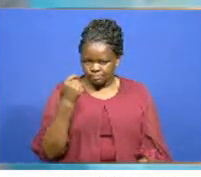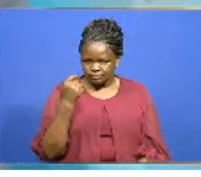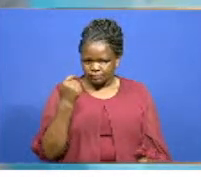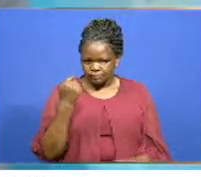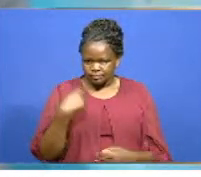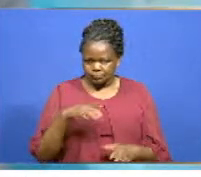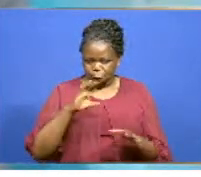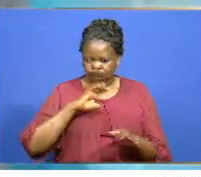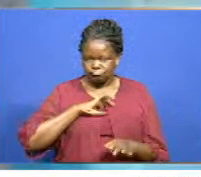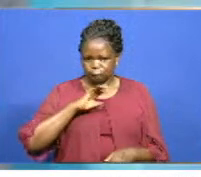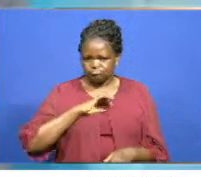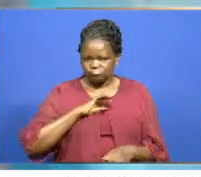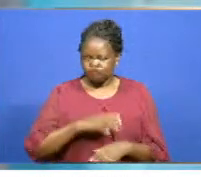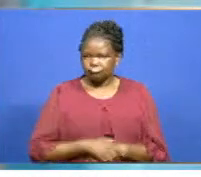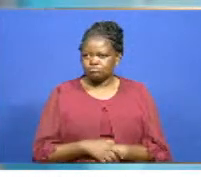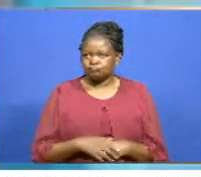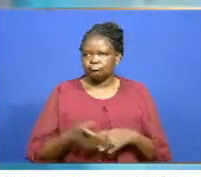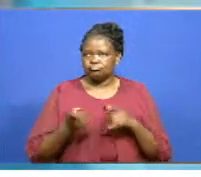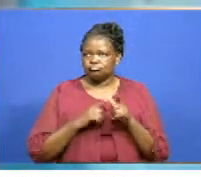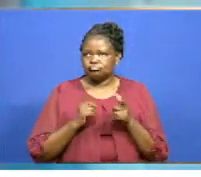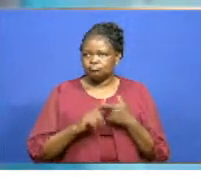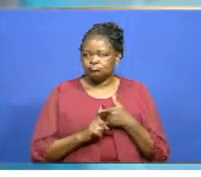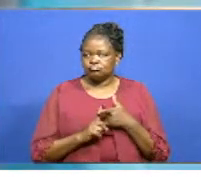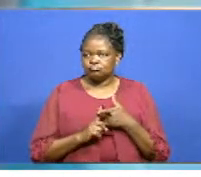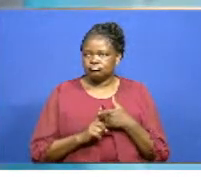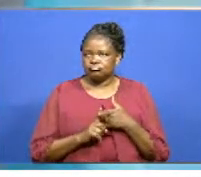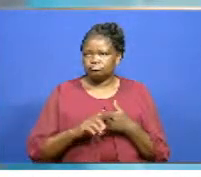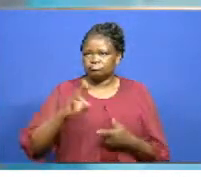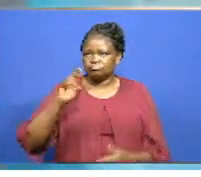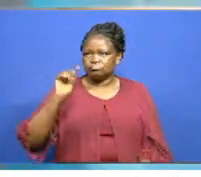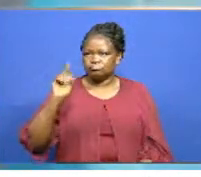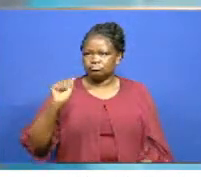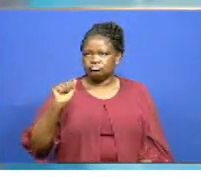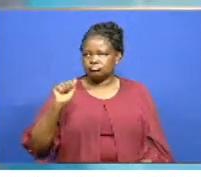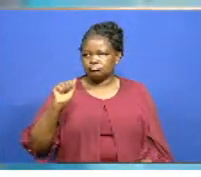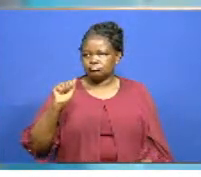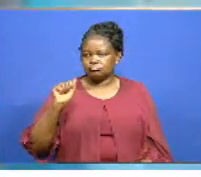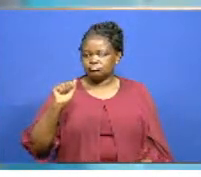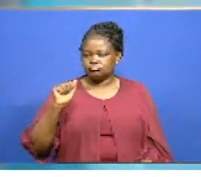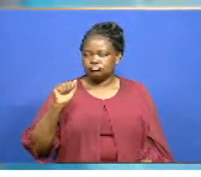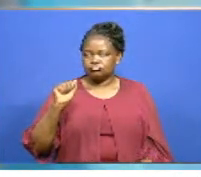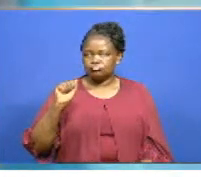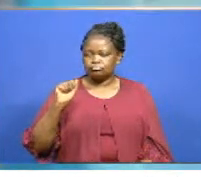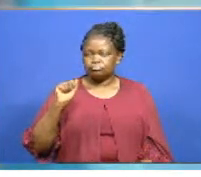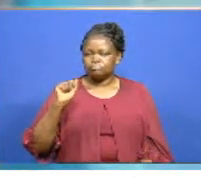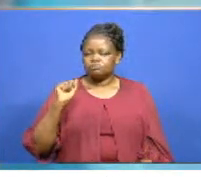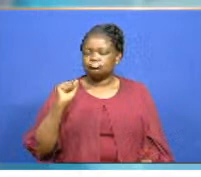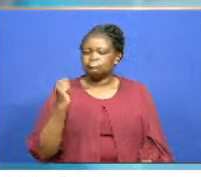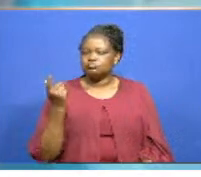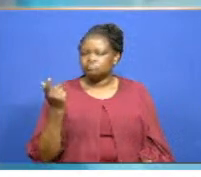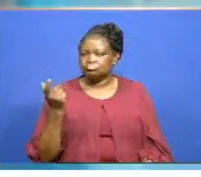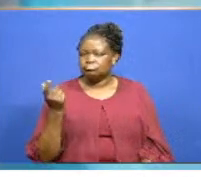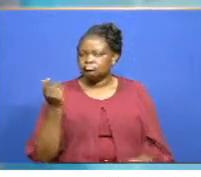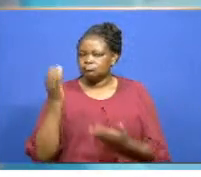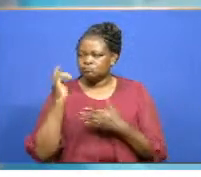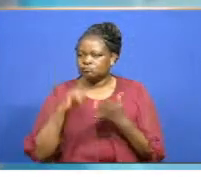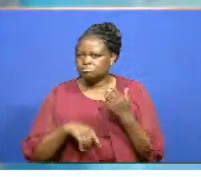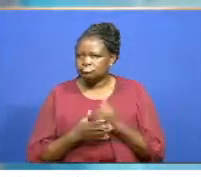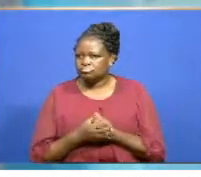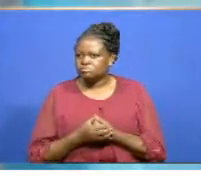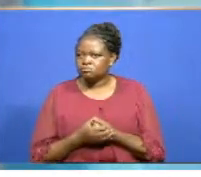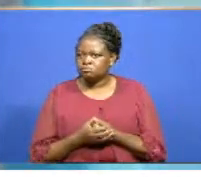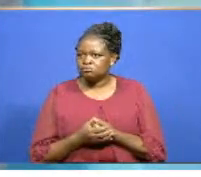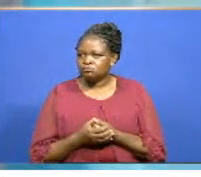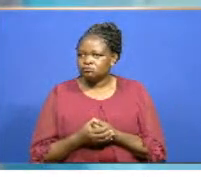on its own, then the UDA is banking on what my friend calls oiling, or, you know,